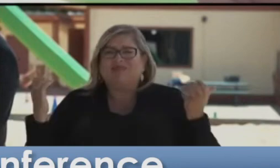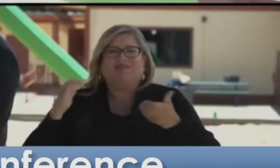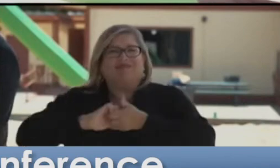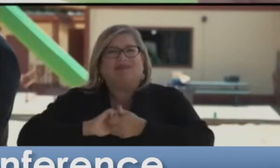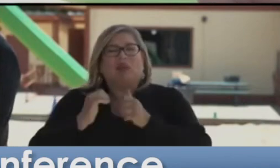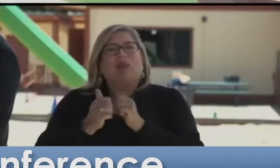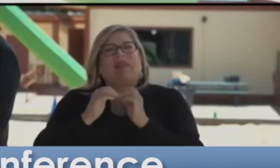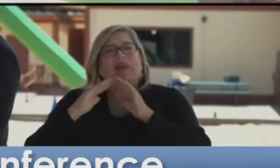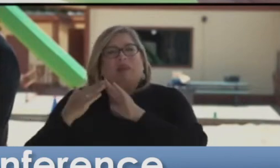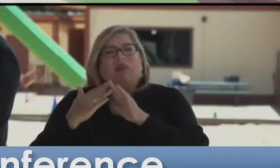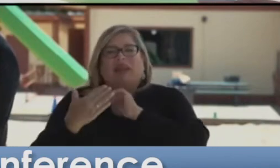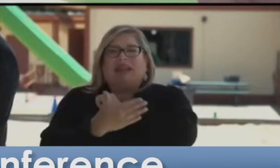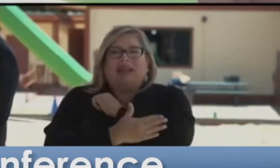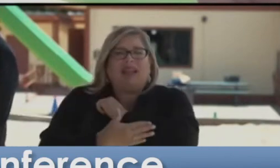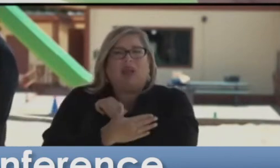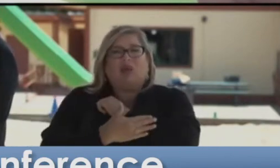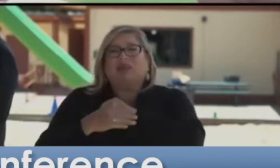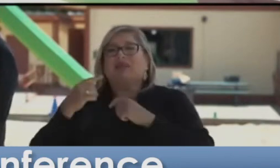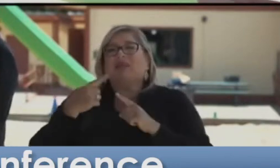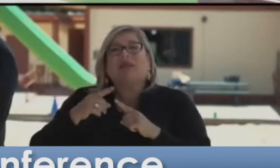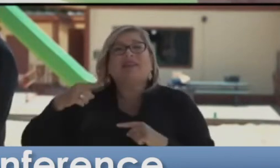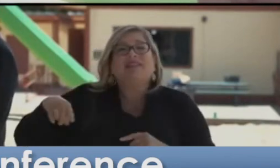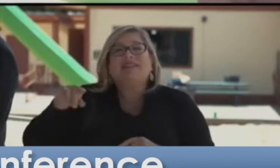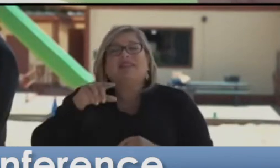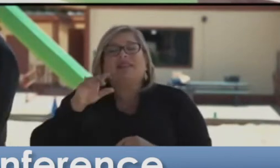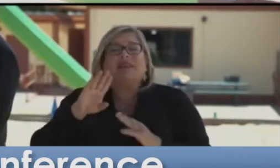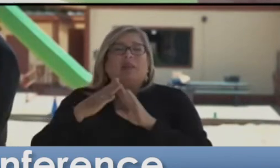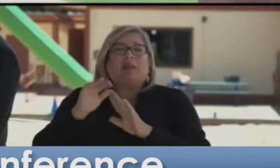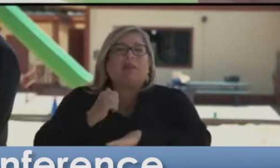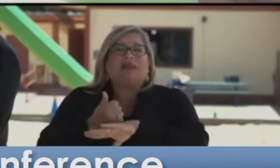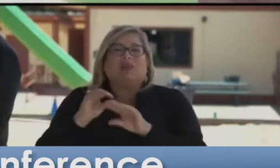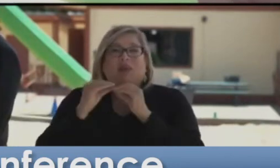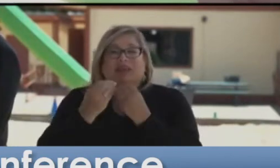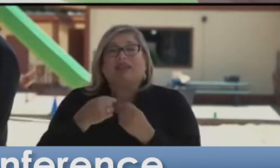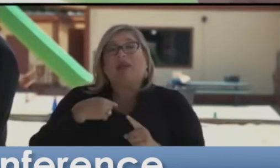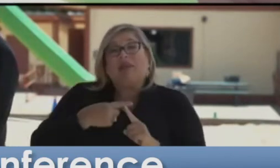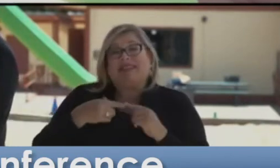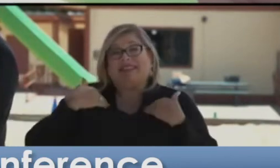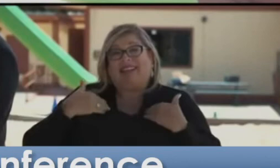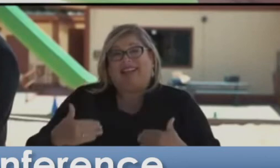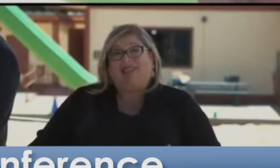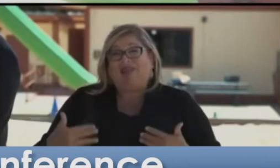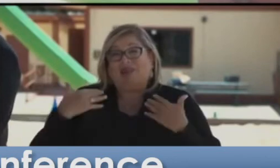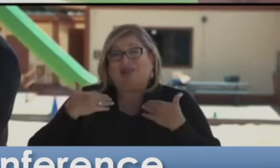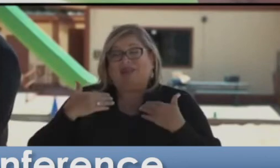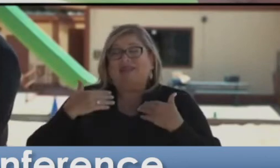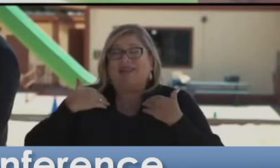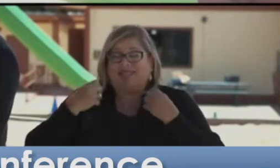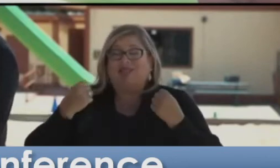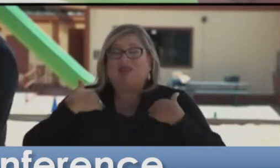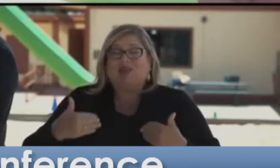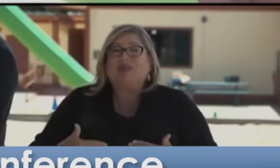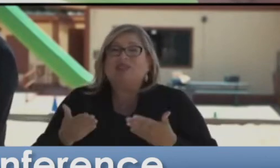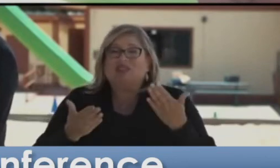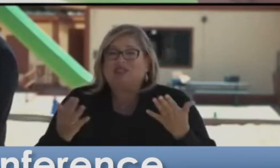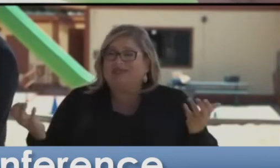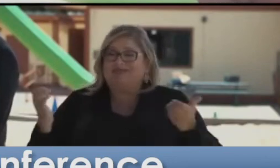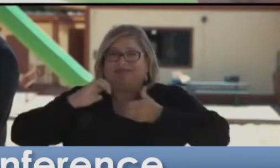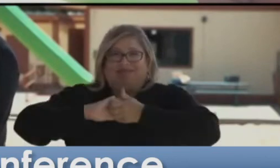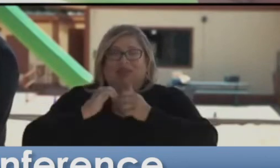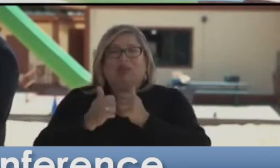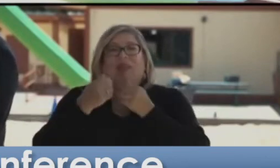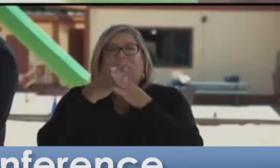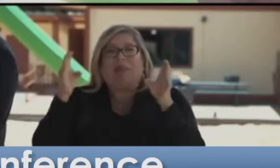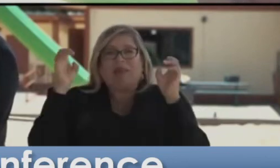communities, counties, community-based organizations, and the Health and Human Service Agency, integrate them with our public education system.